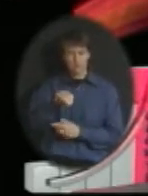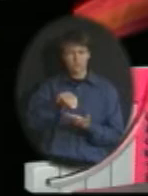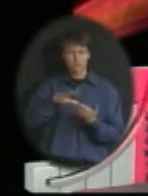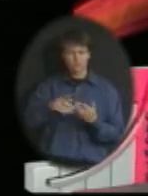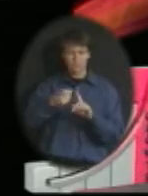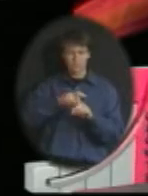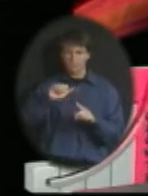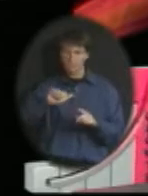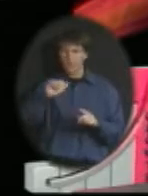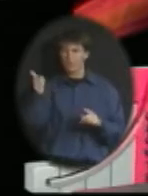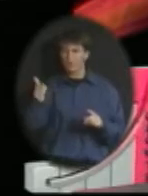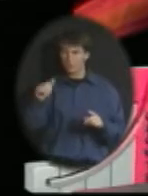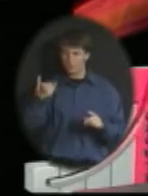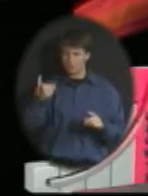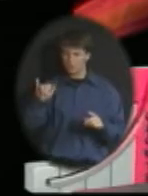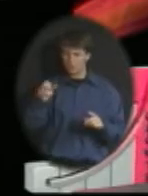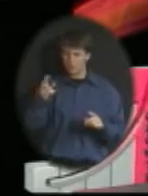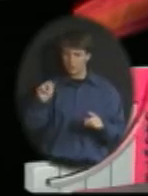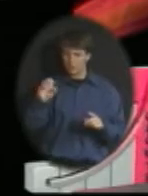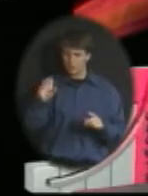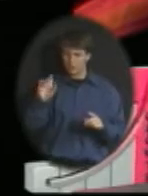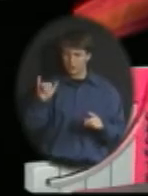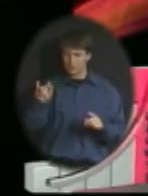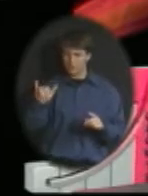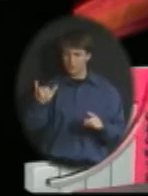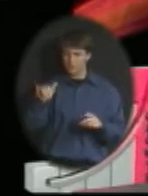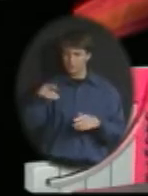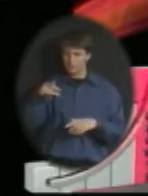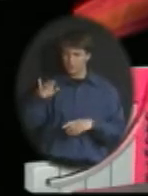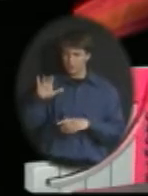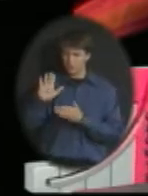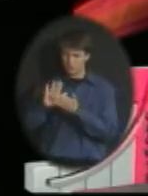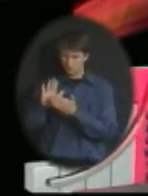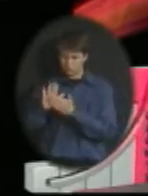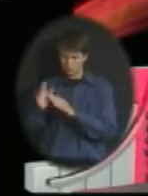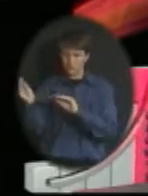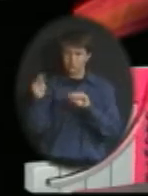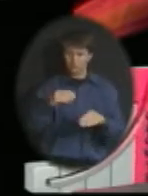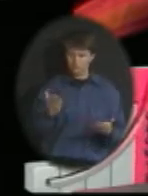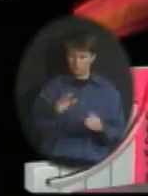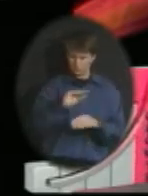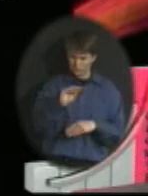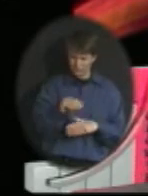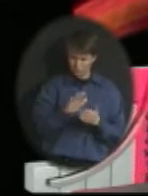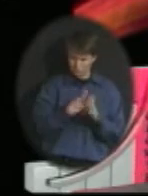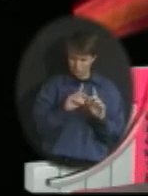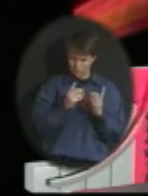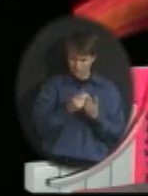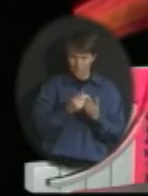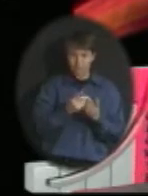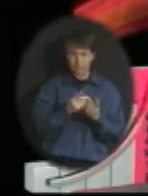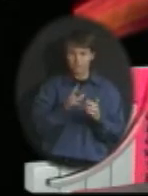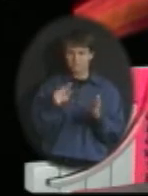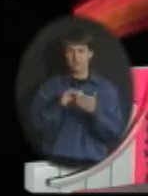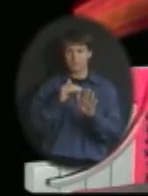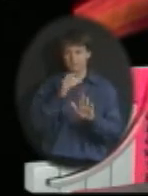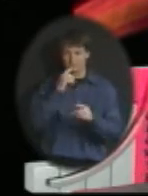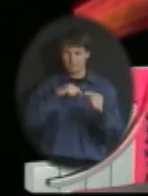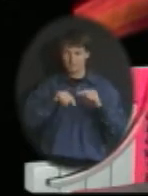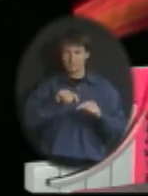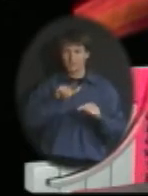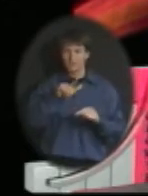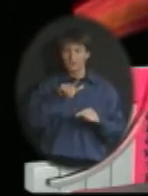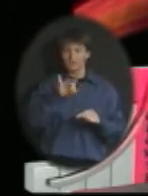other Johnson County public schools. They move into our district. We have about 28%, excuse me, I said that backwards, 28%